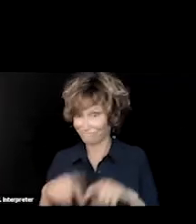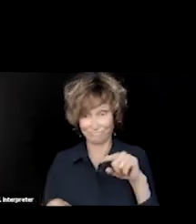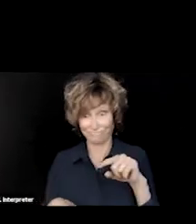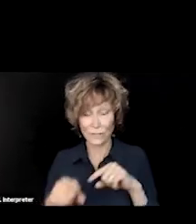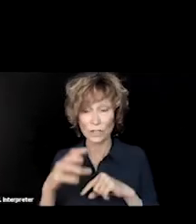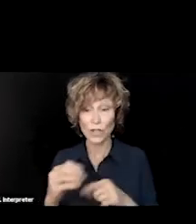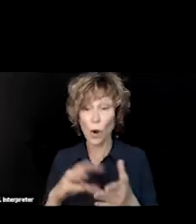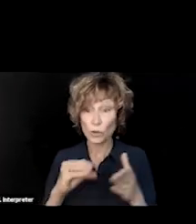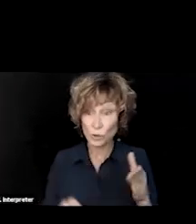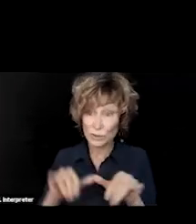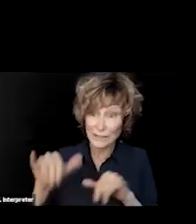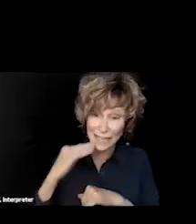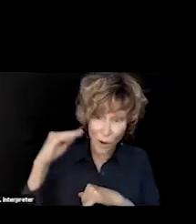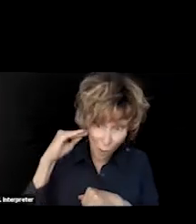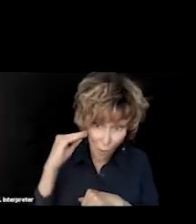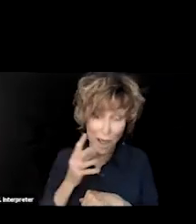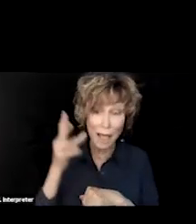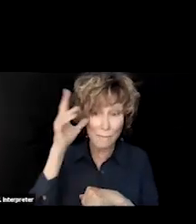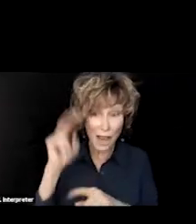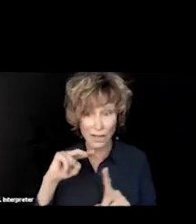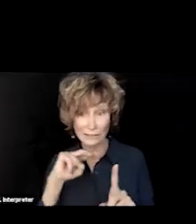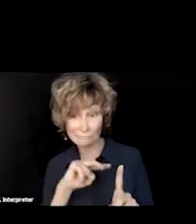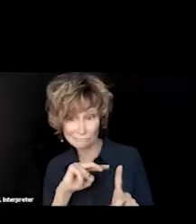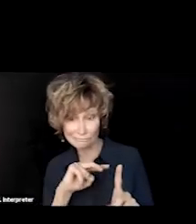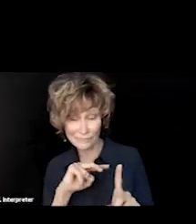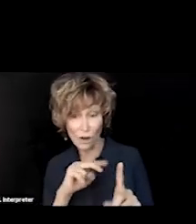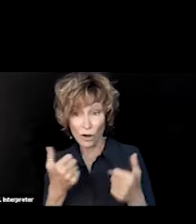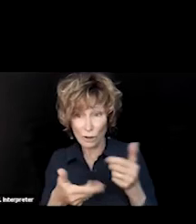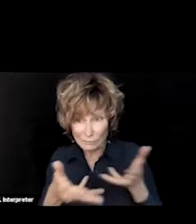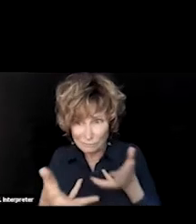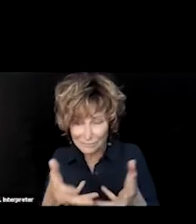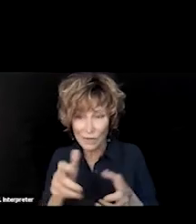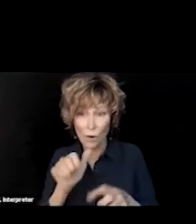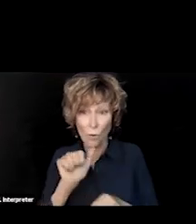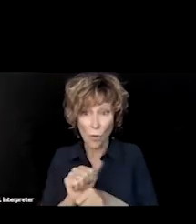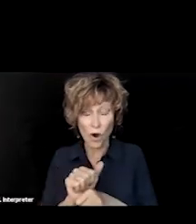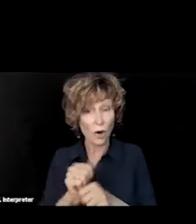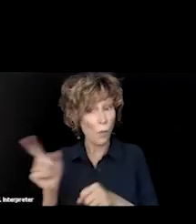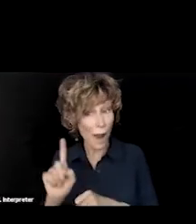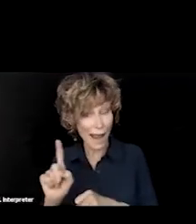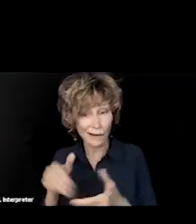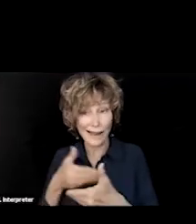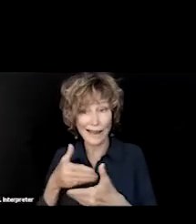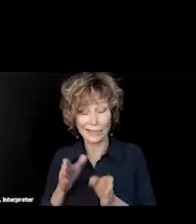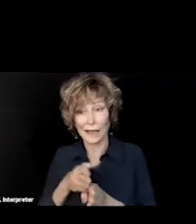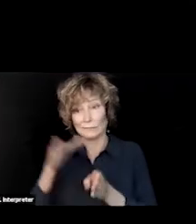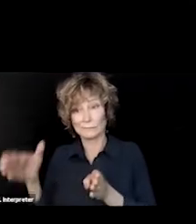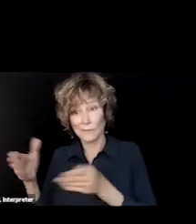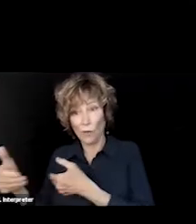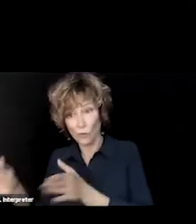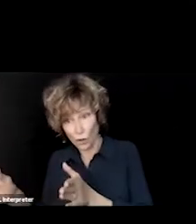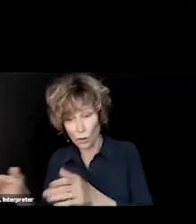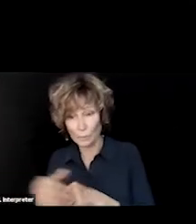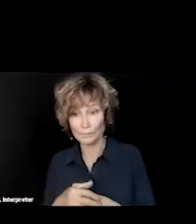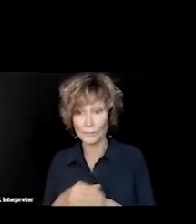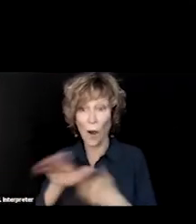Students were at home with parents hovering nearby or trying to work in the next room. Everyone got to peek behind